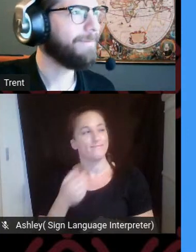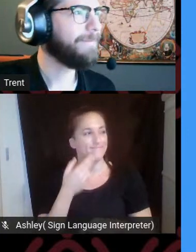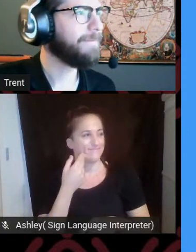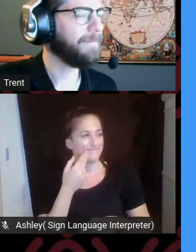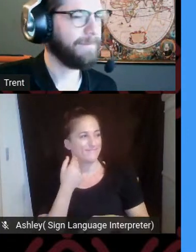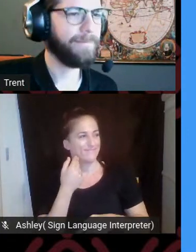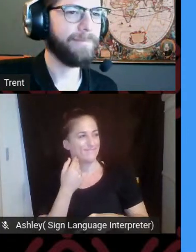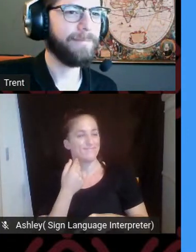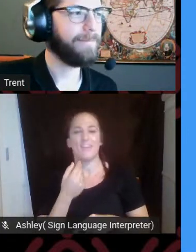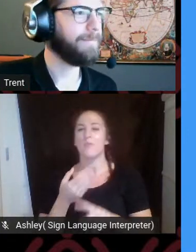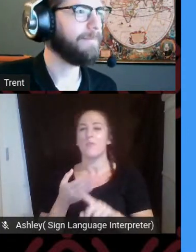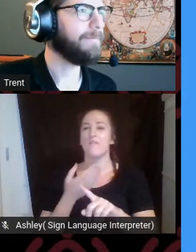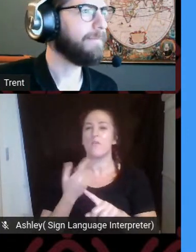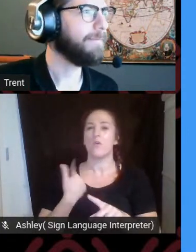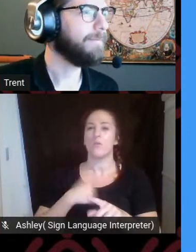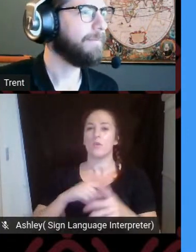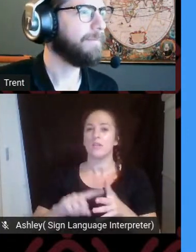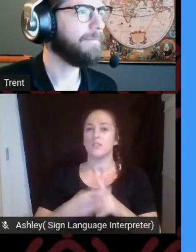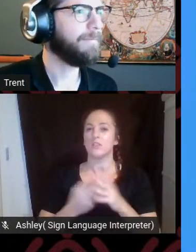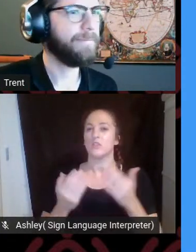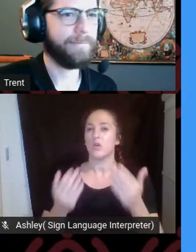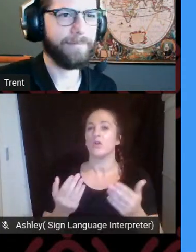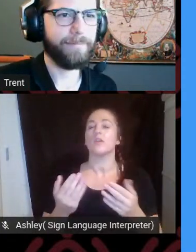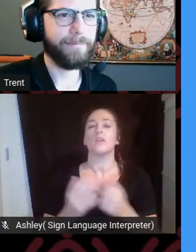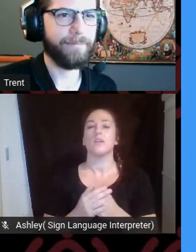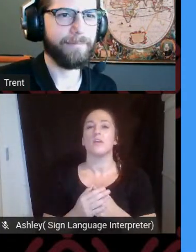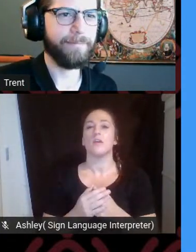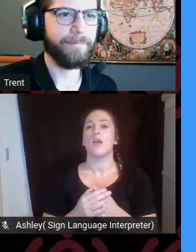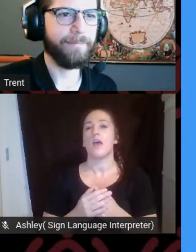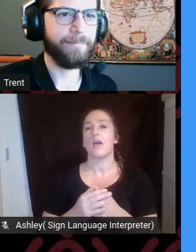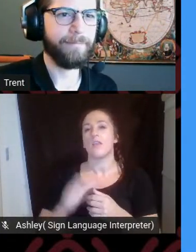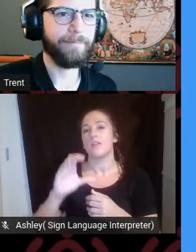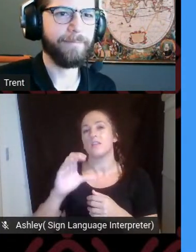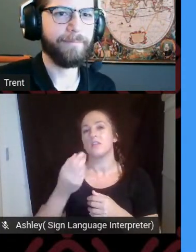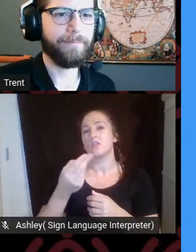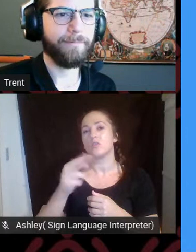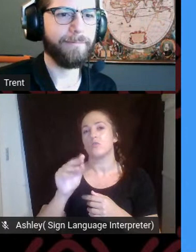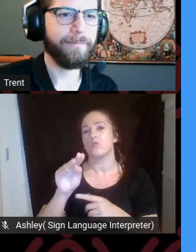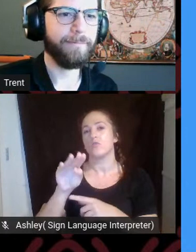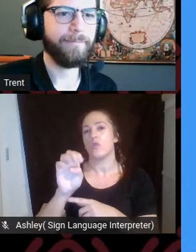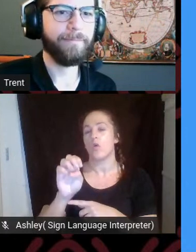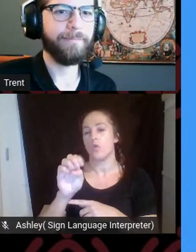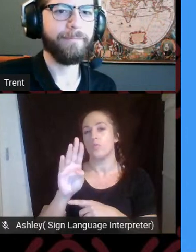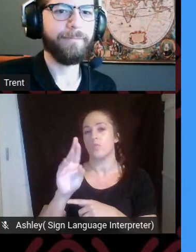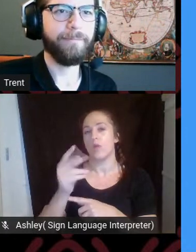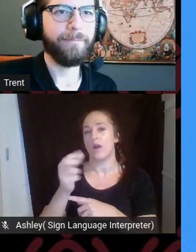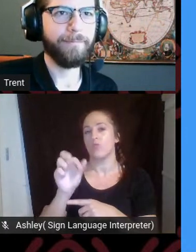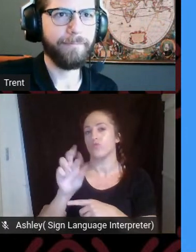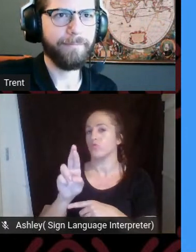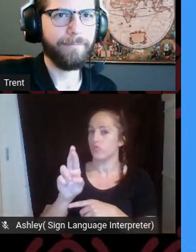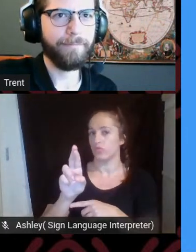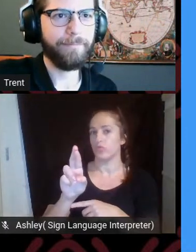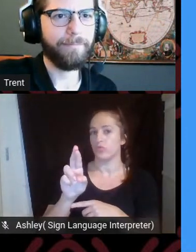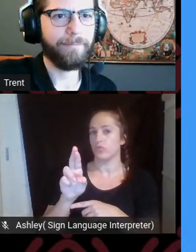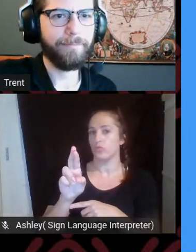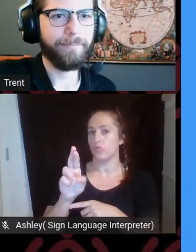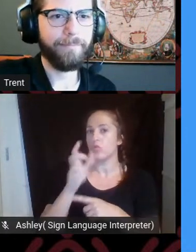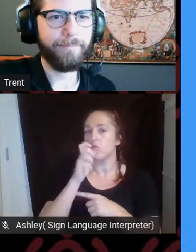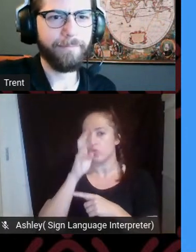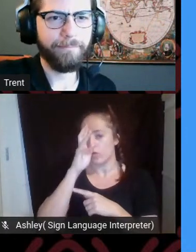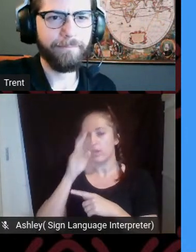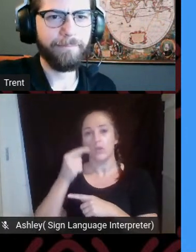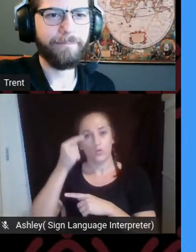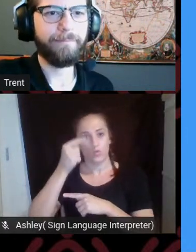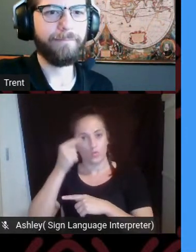So before we get started, we want to talk about the Chrome browser. So because the Chrome browser was created by Google, Google just